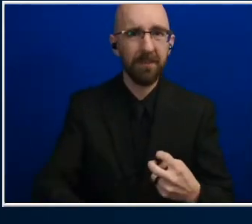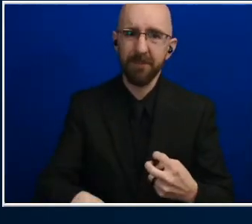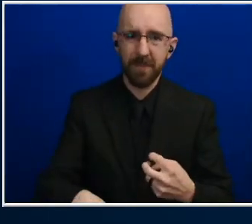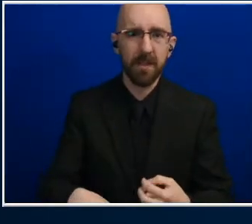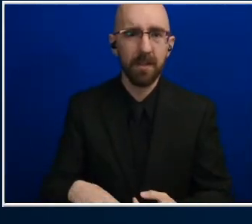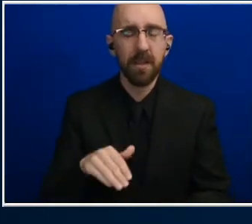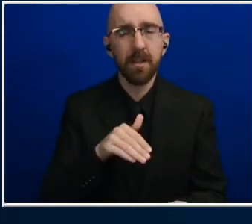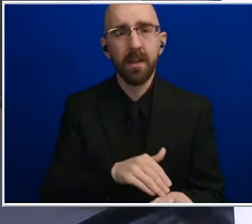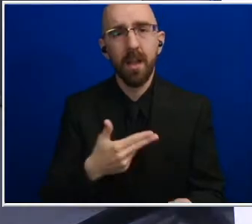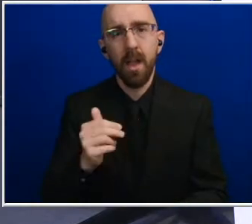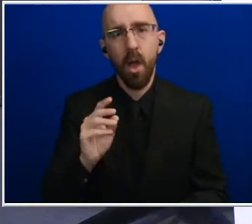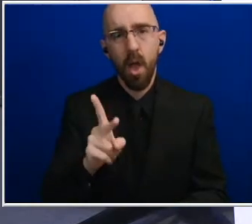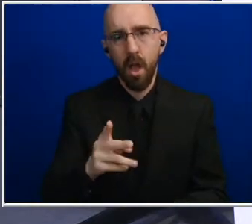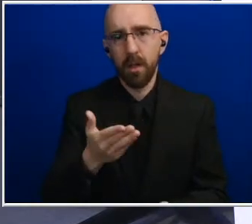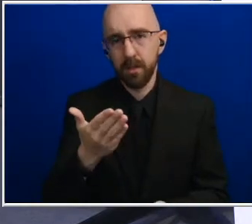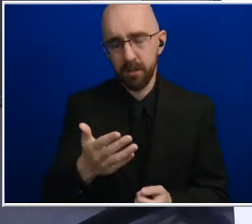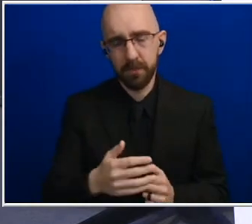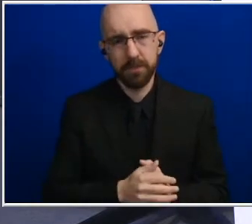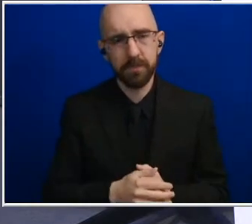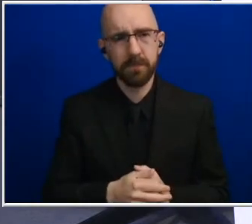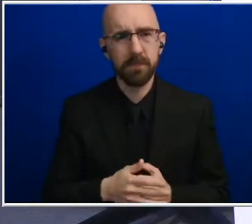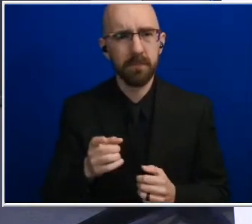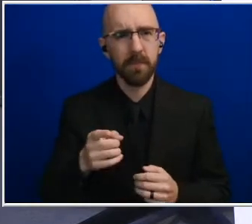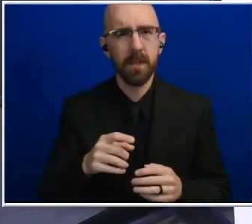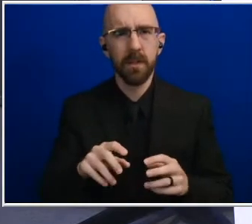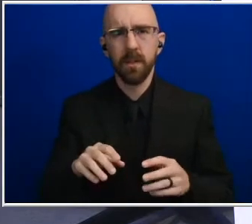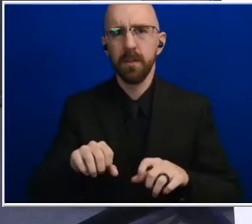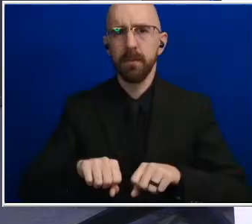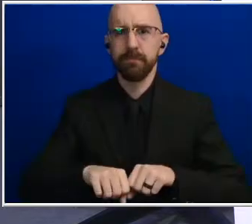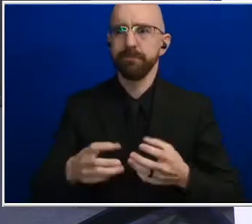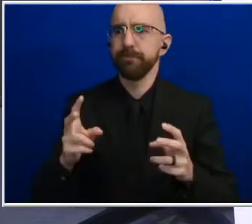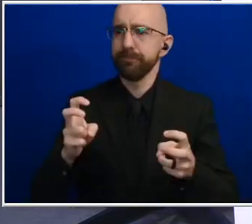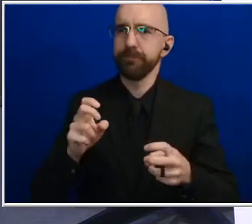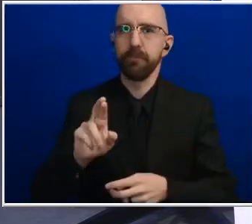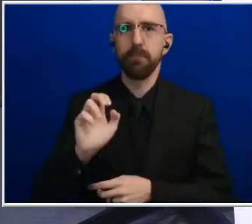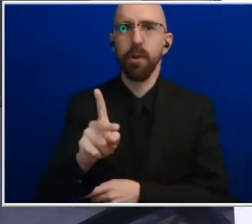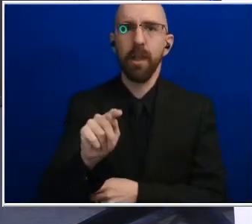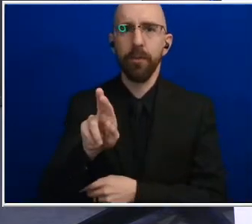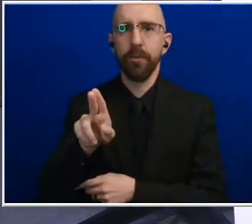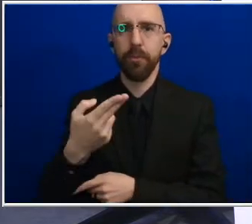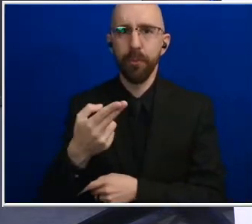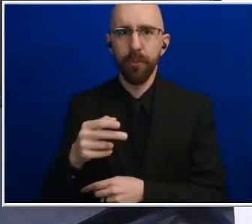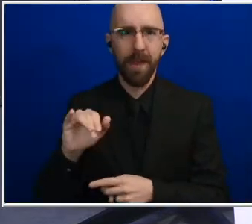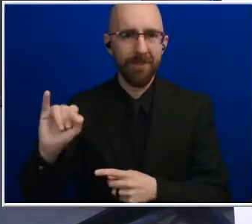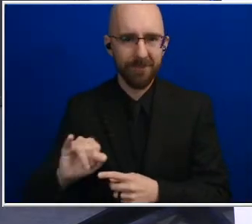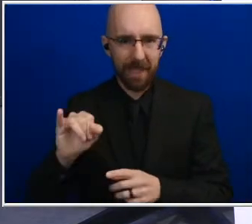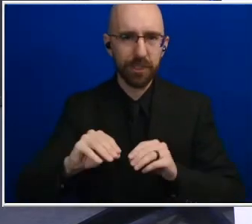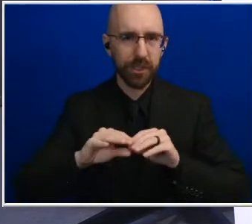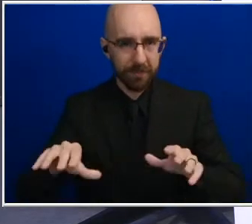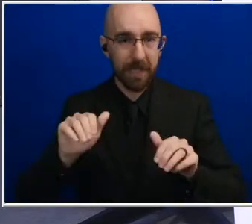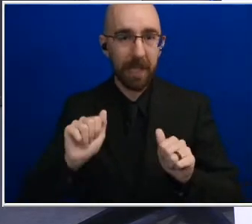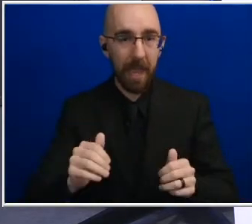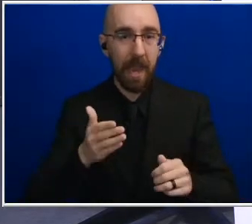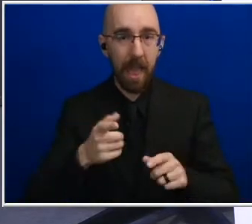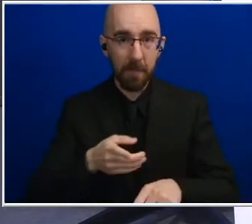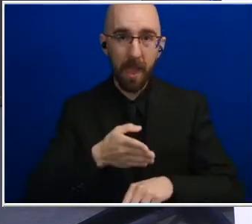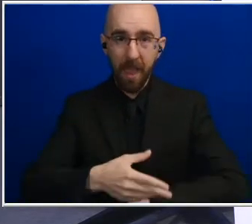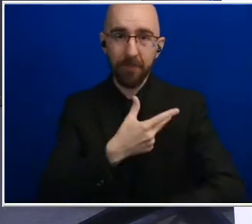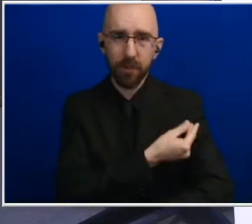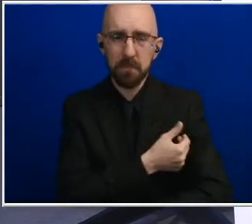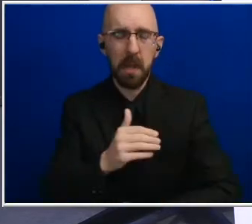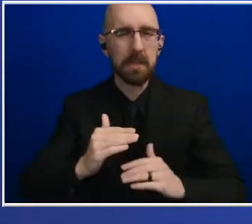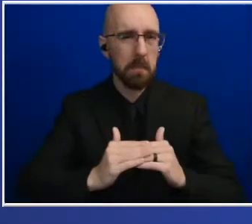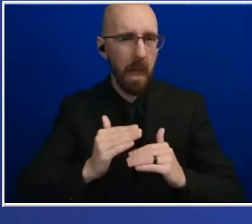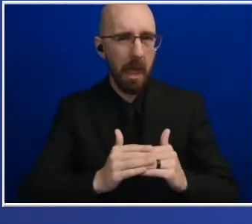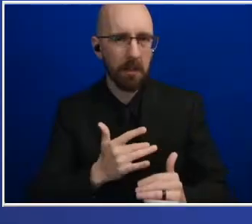Hawkeye, breakthrough infections after vaccination can occur, but they're usually pretty mild and not very often. Yeah, no, I think